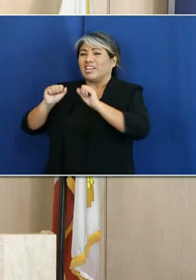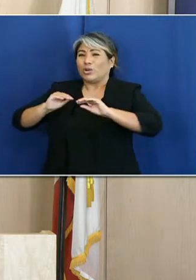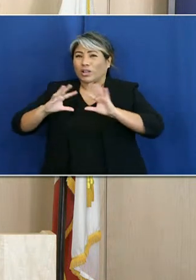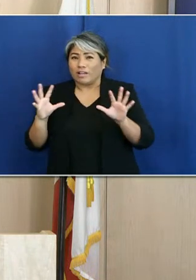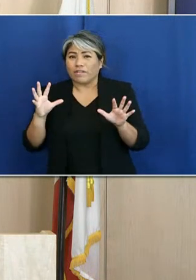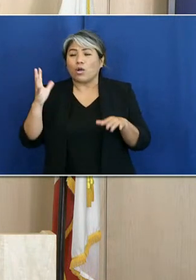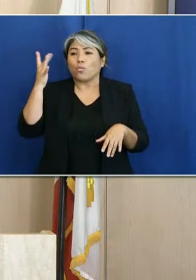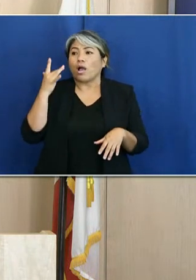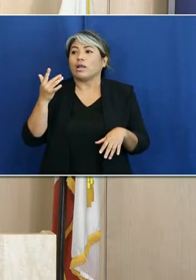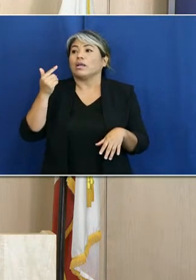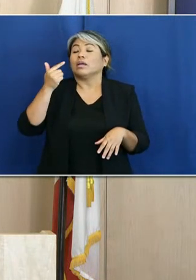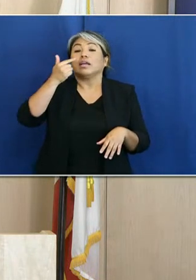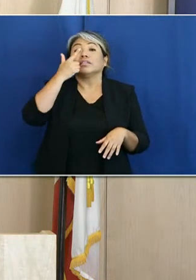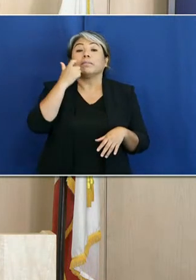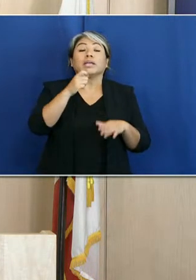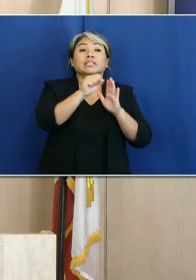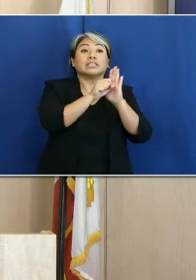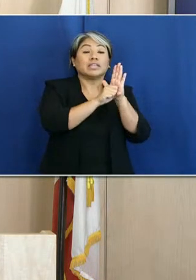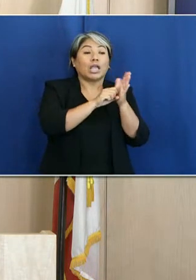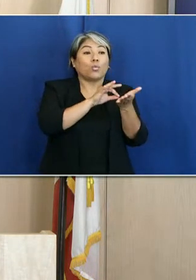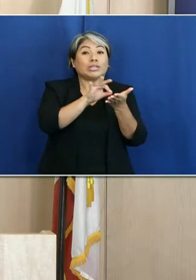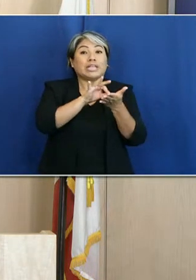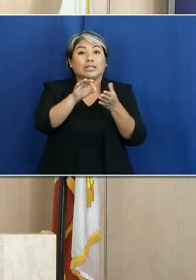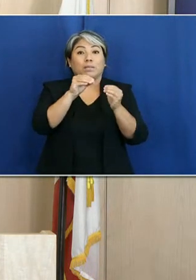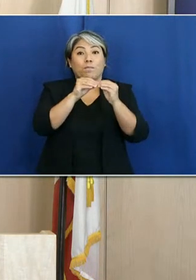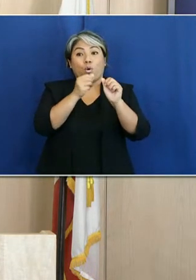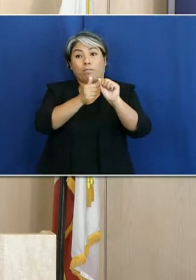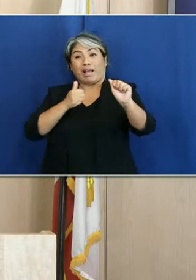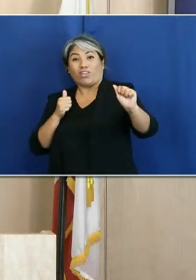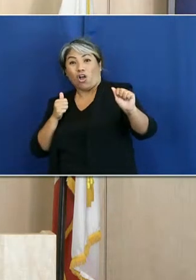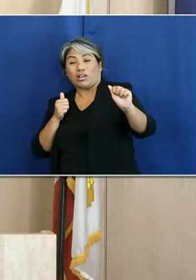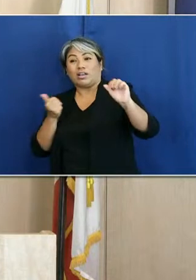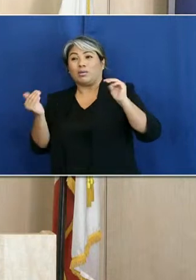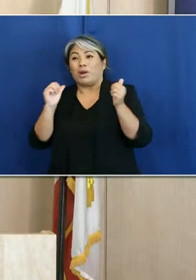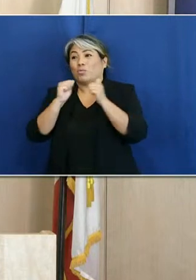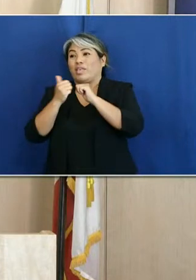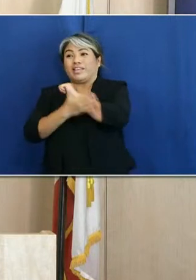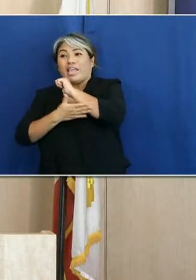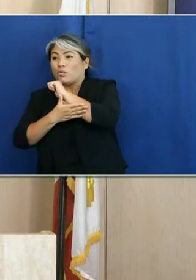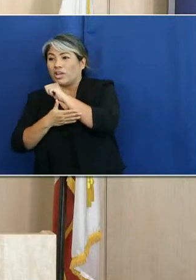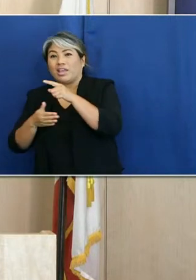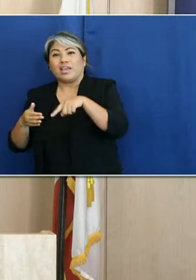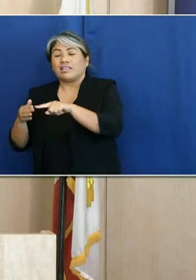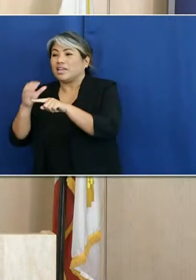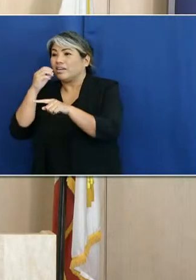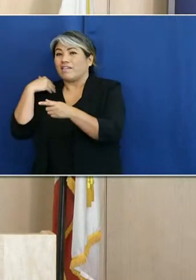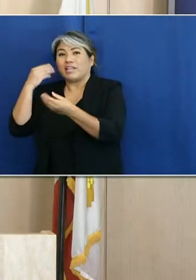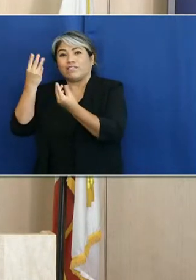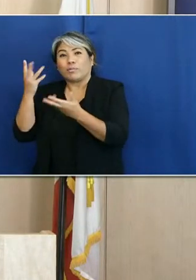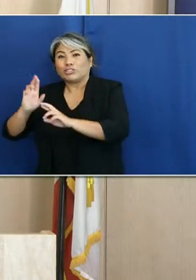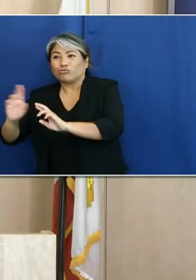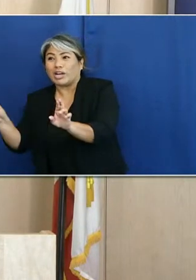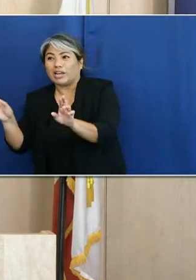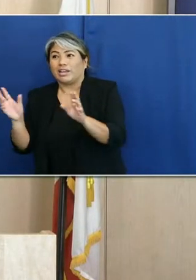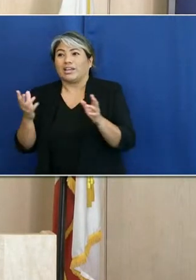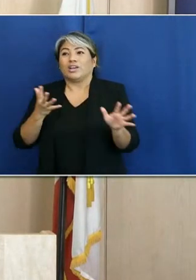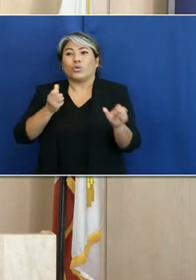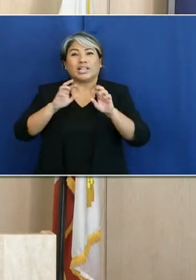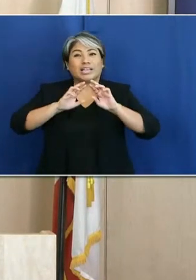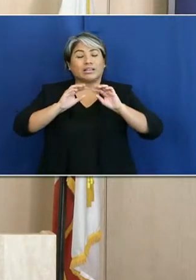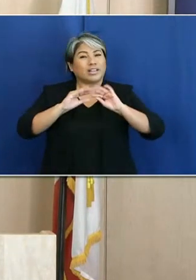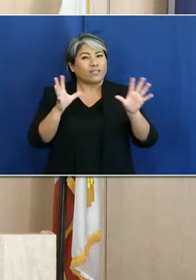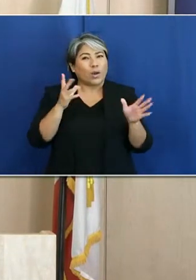just because the state was counting more backlog cases that the county didn't have that information? Just quickly clarify why